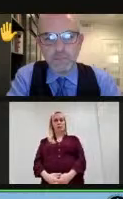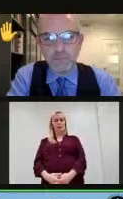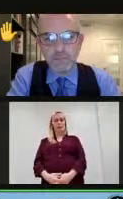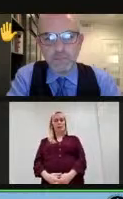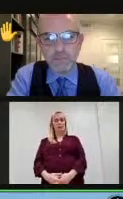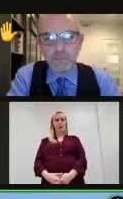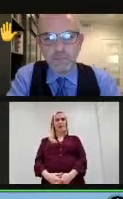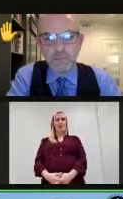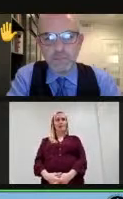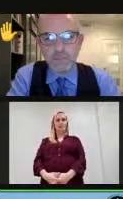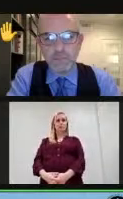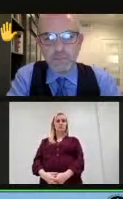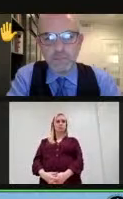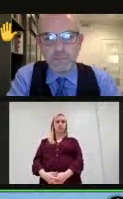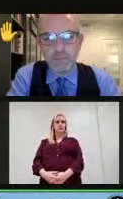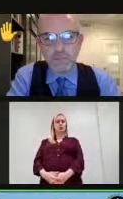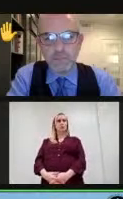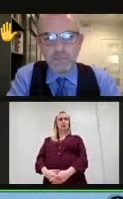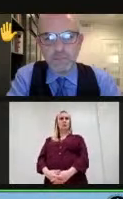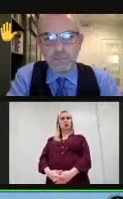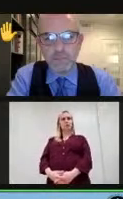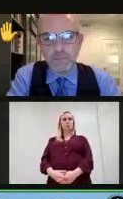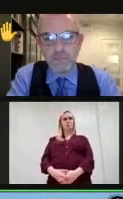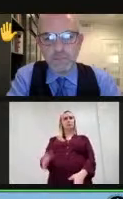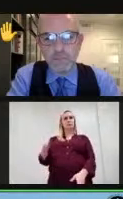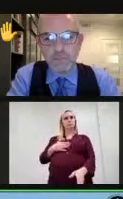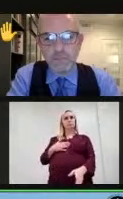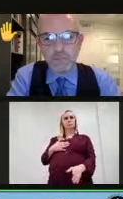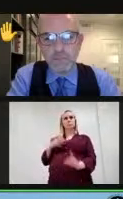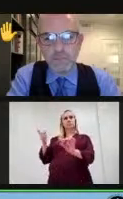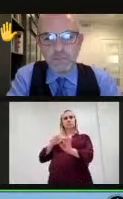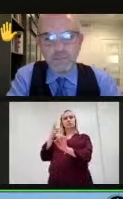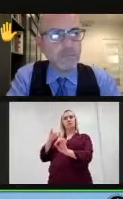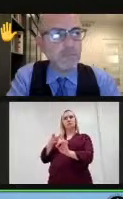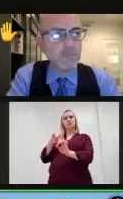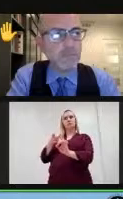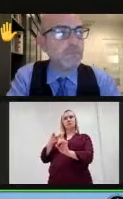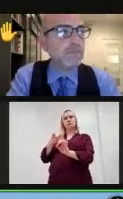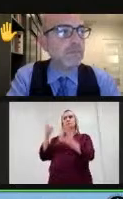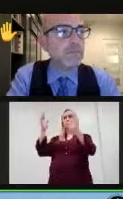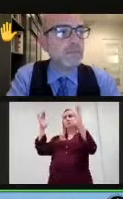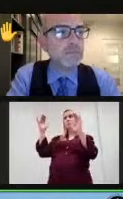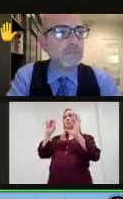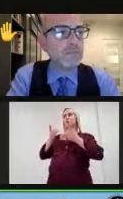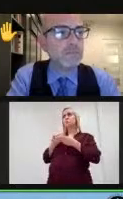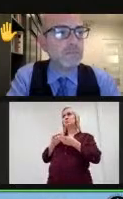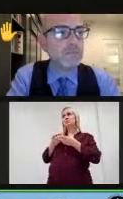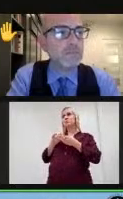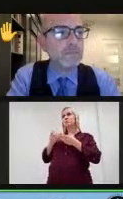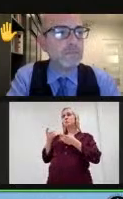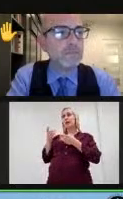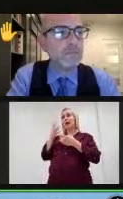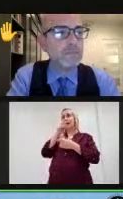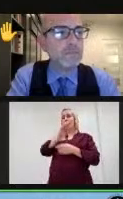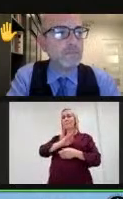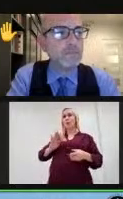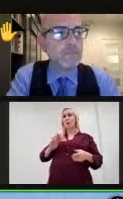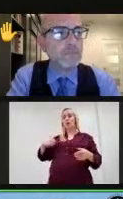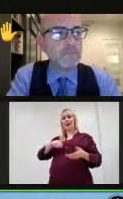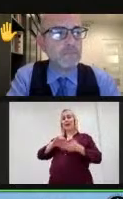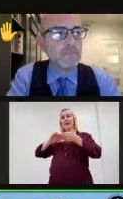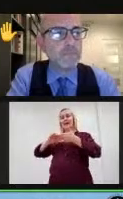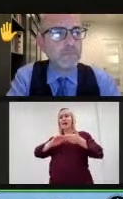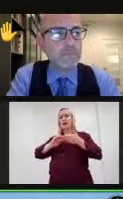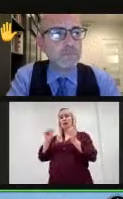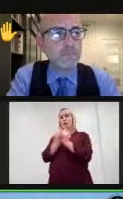So my sense would be how, as a district and board, we collaborate with parents / families,